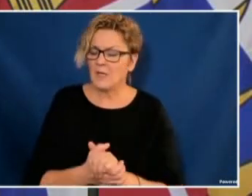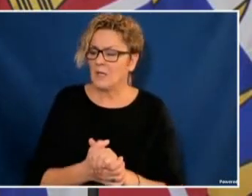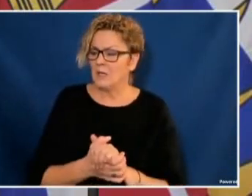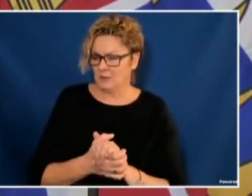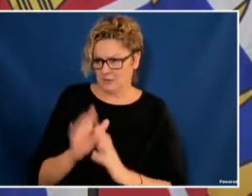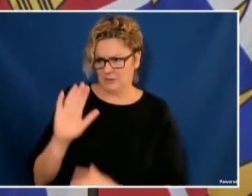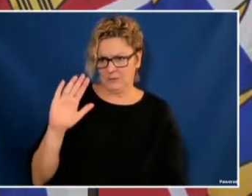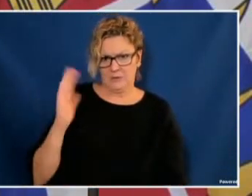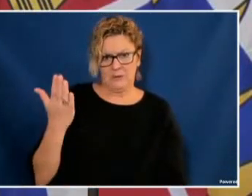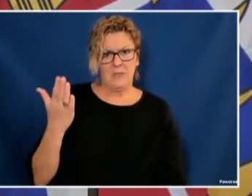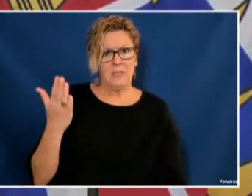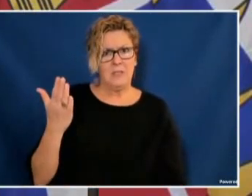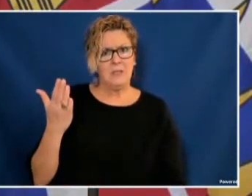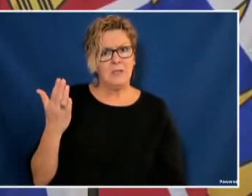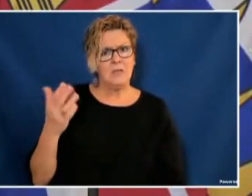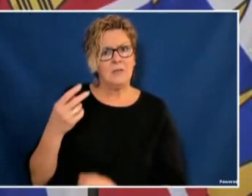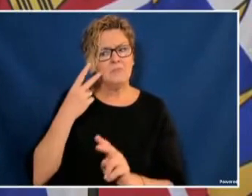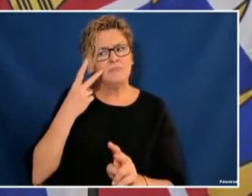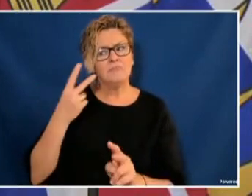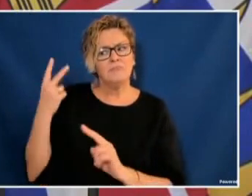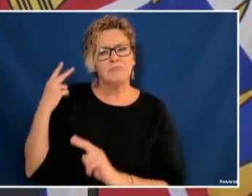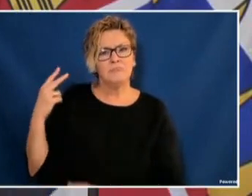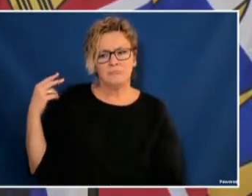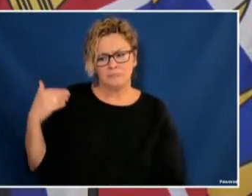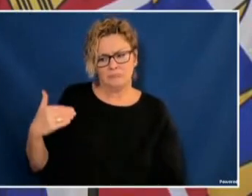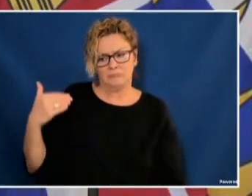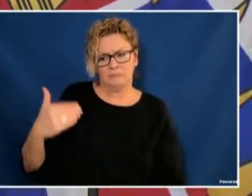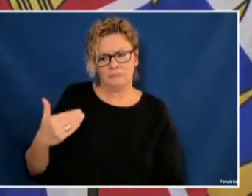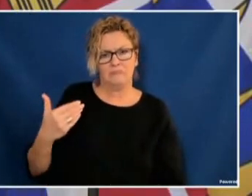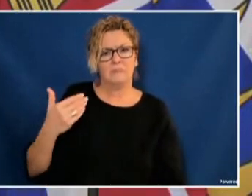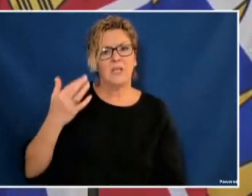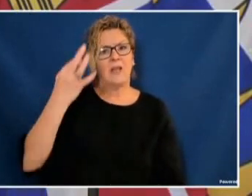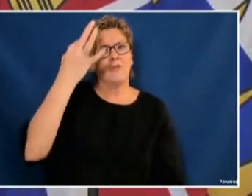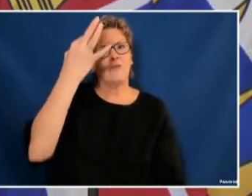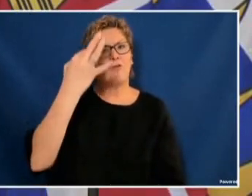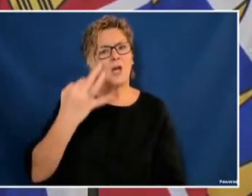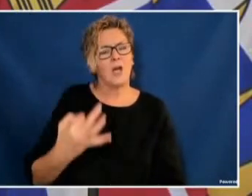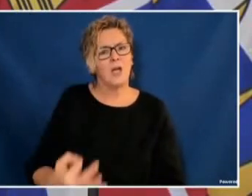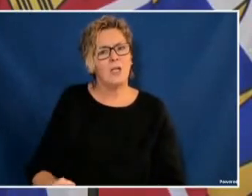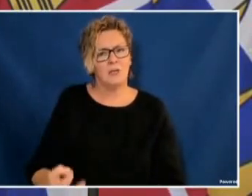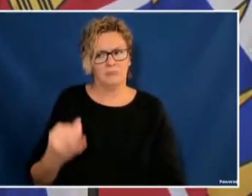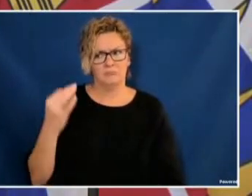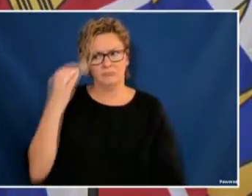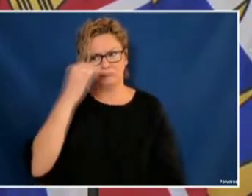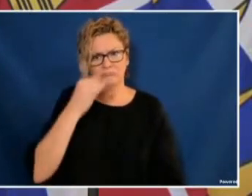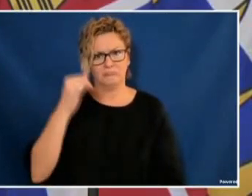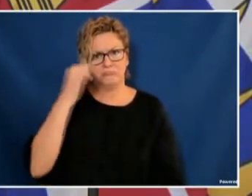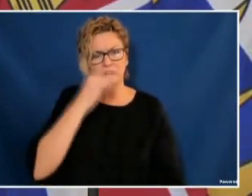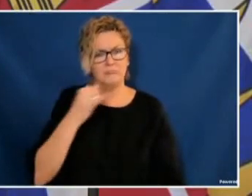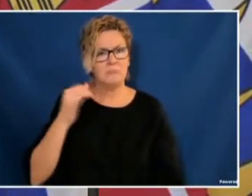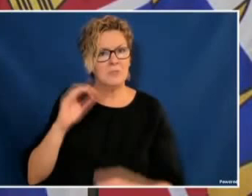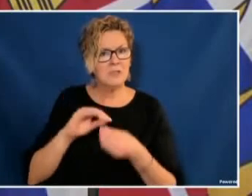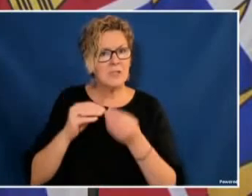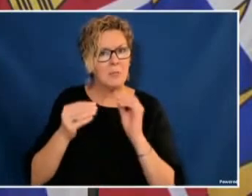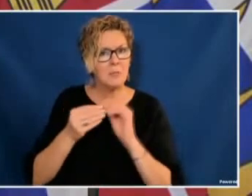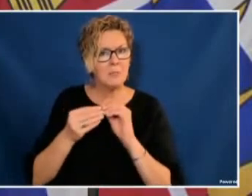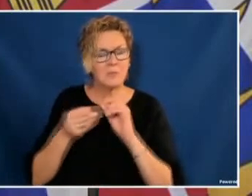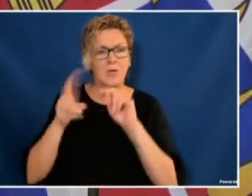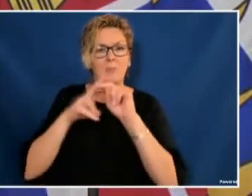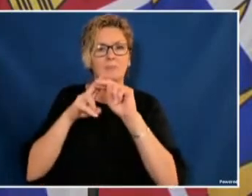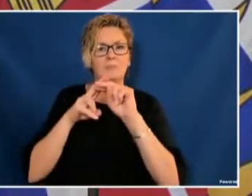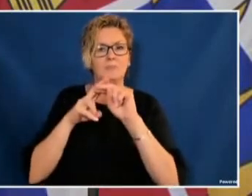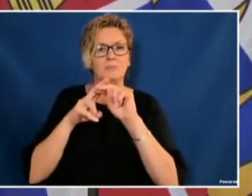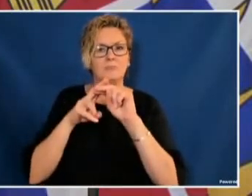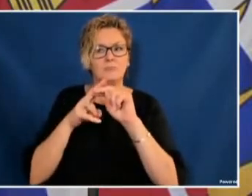is a reminder of that. We have seen a leveling off over the weekend, but we have to make sure that we are